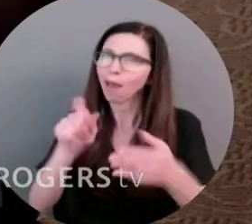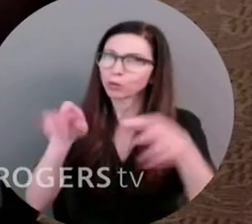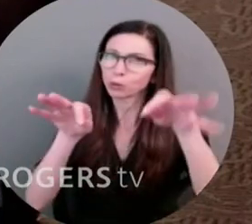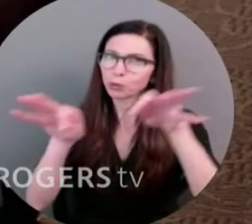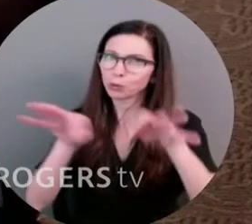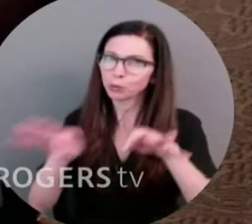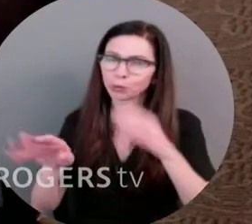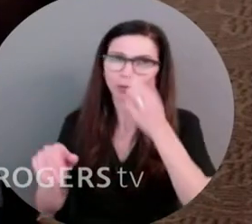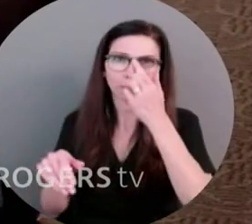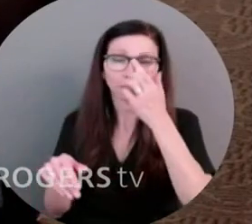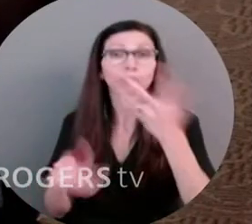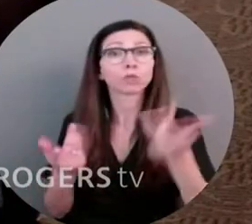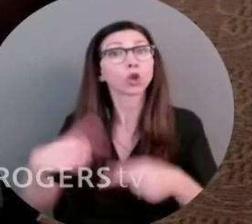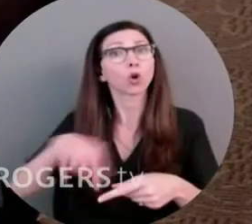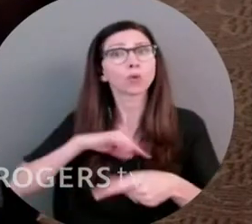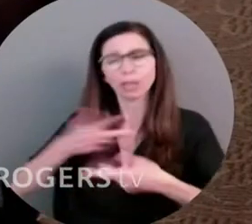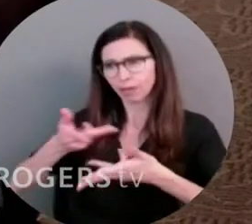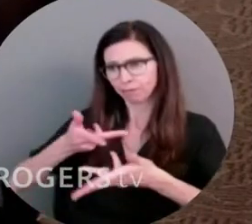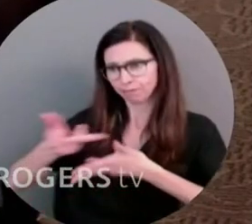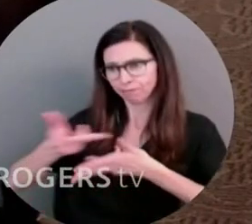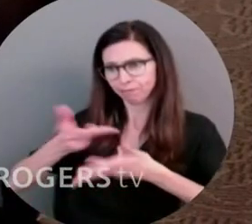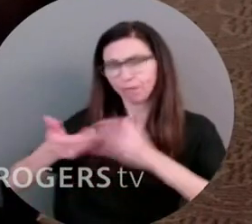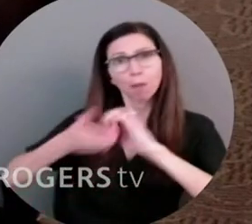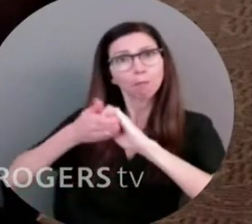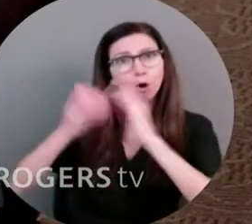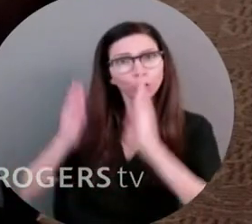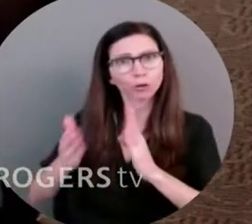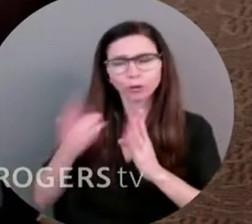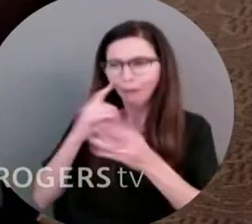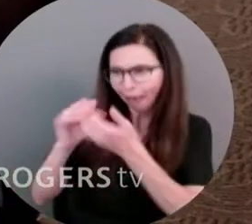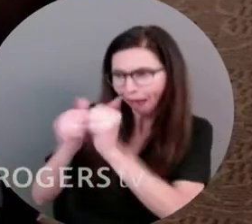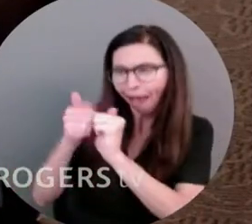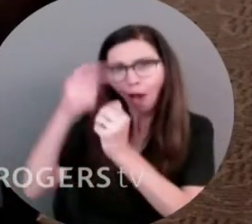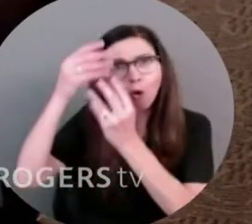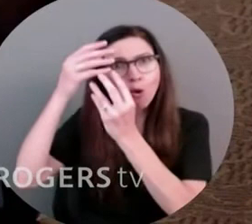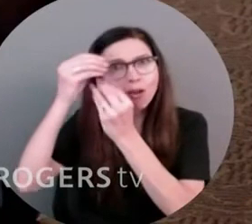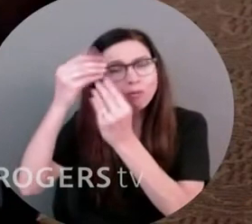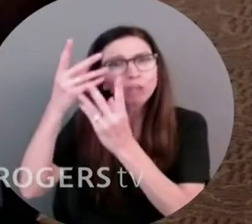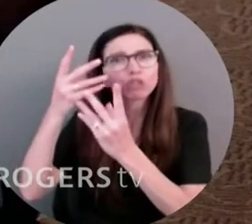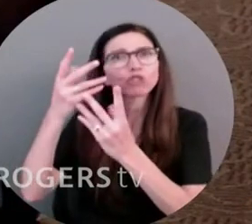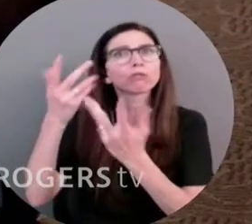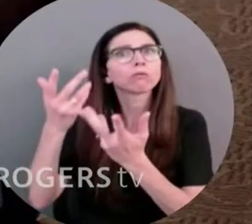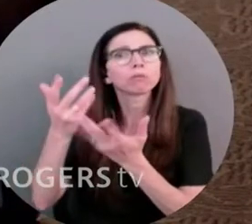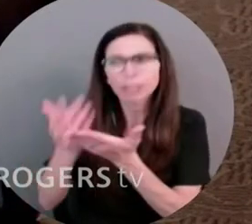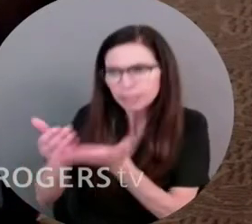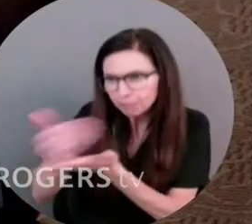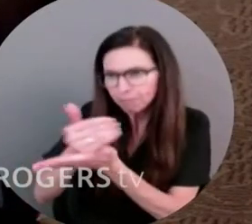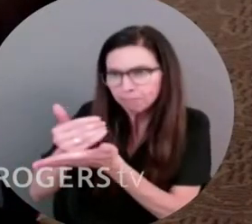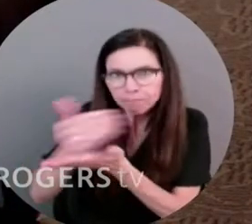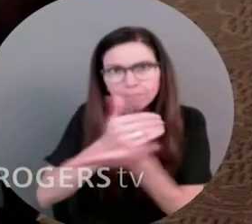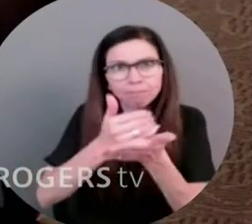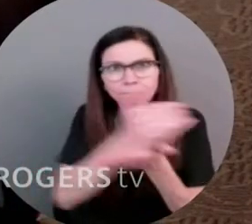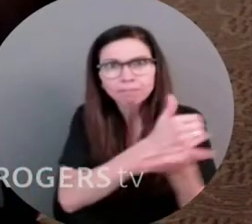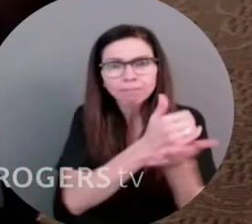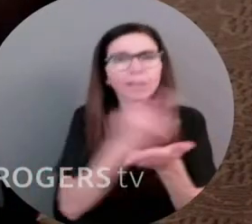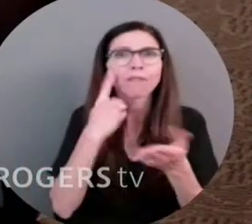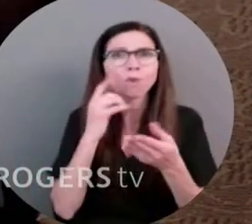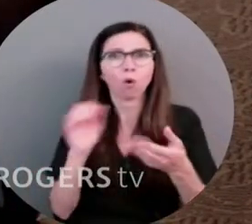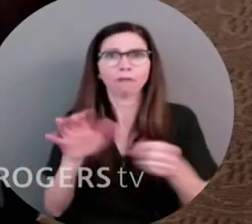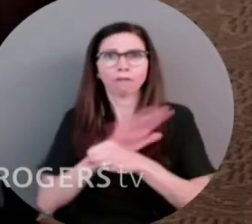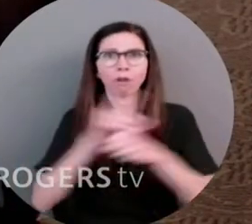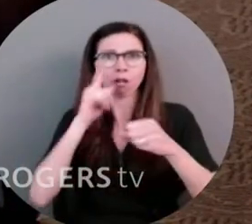our partners to try to come up with new ways to capture data about all of the testing that is happening in Ottawa, because it's more